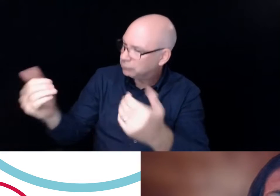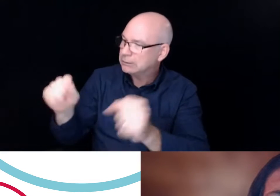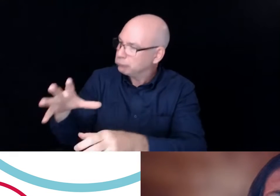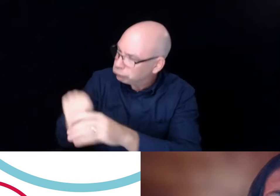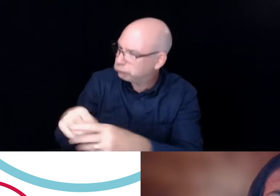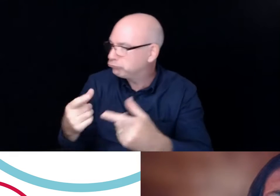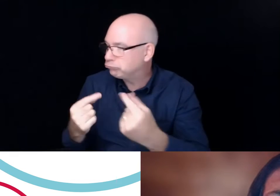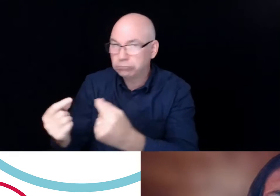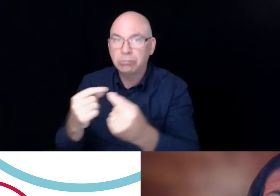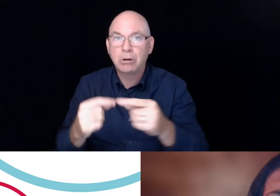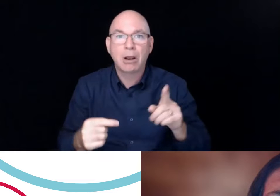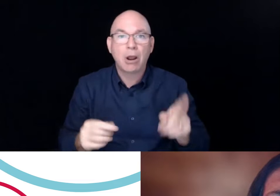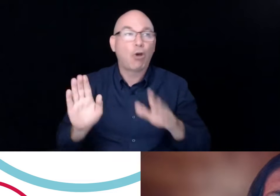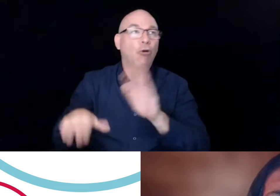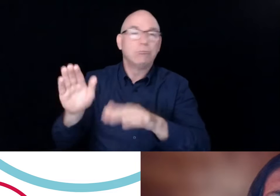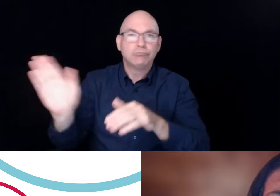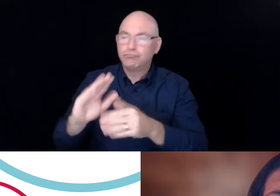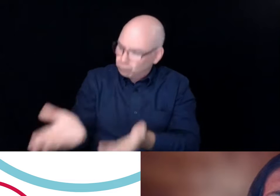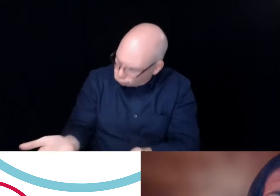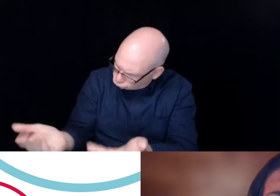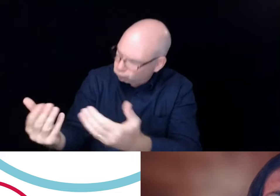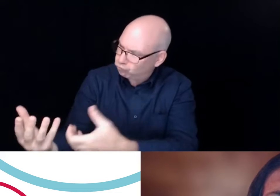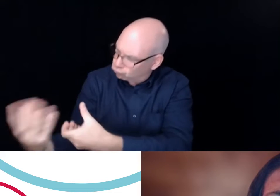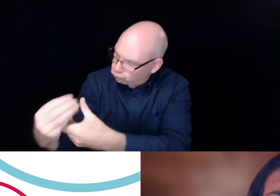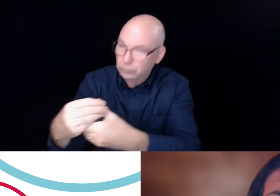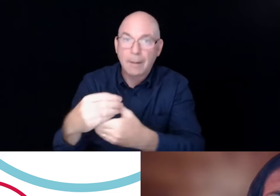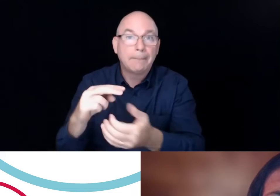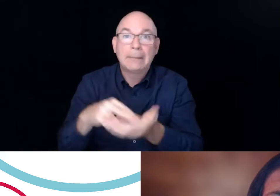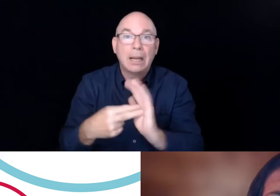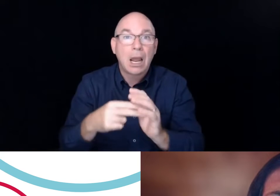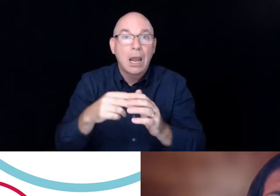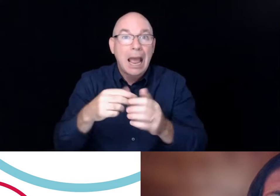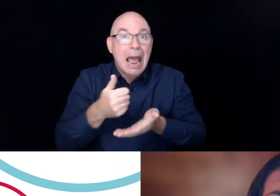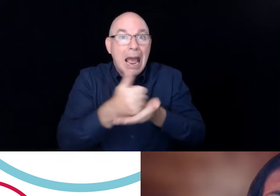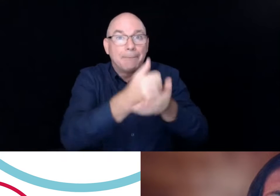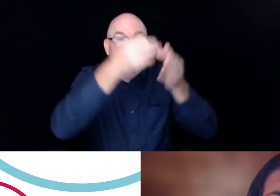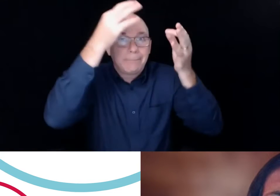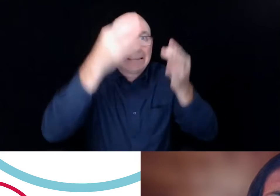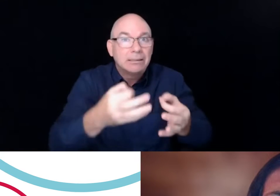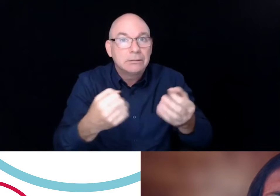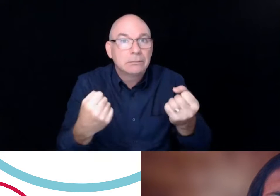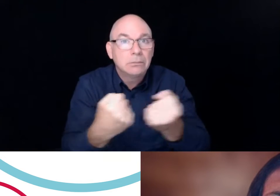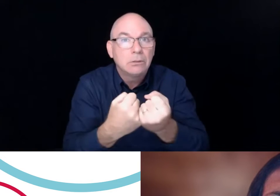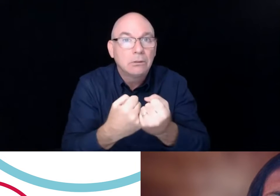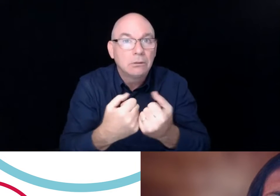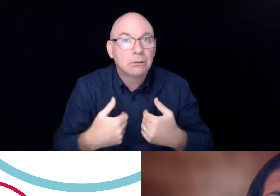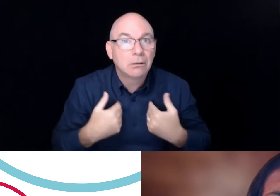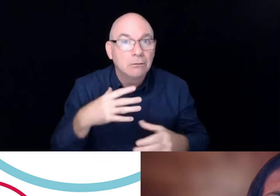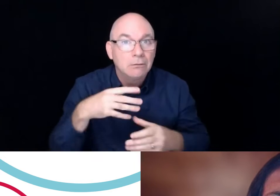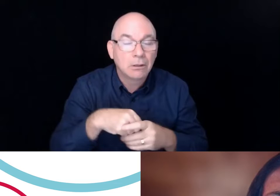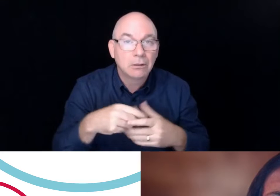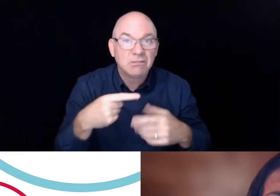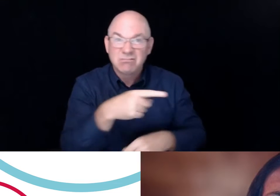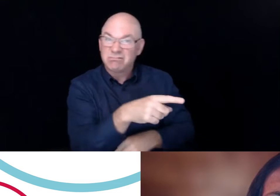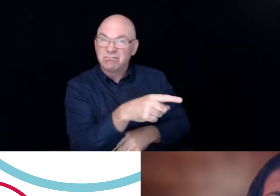And by meaningful engagement, I mean involved in decision making. So I'm pleased to be part of